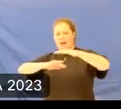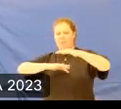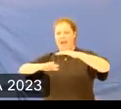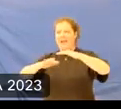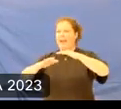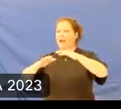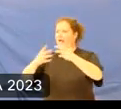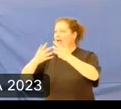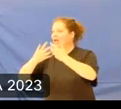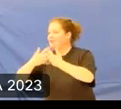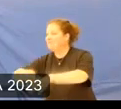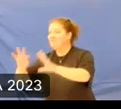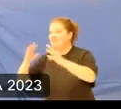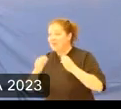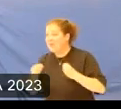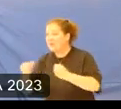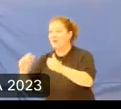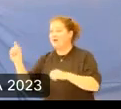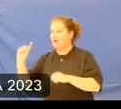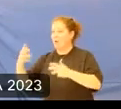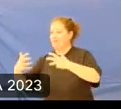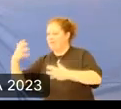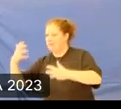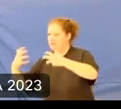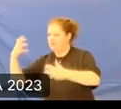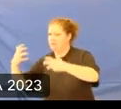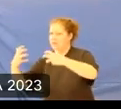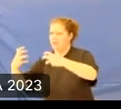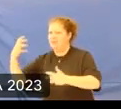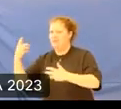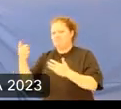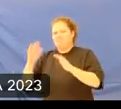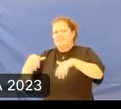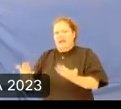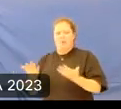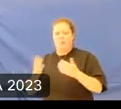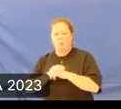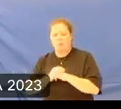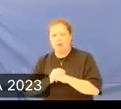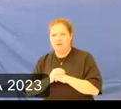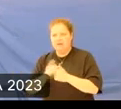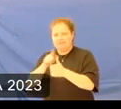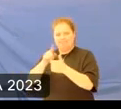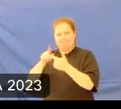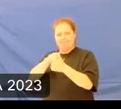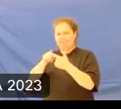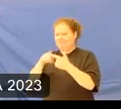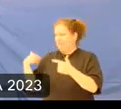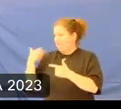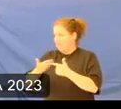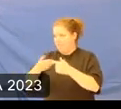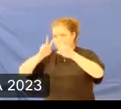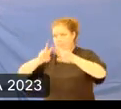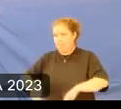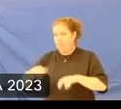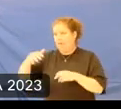mentioned. You could just say this is part of the population diversity that we're dealing with. And it's